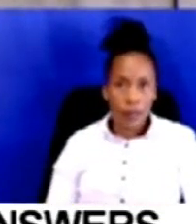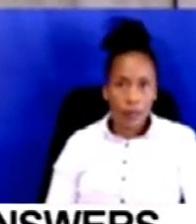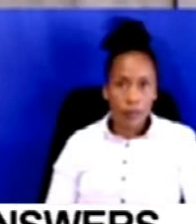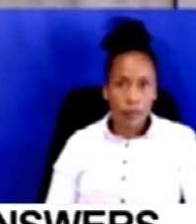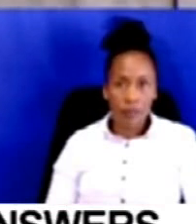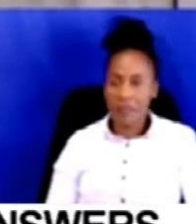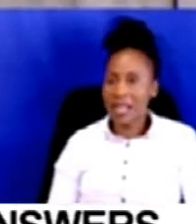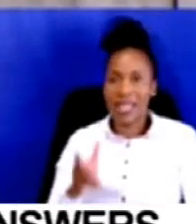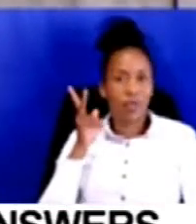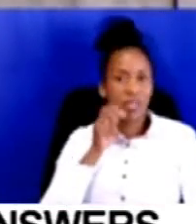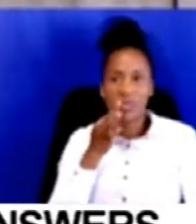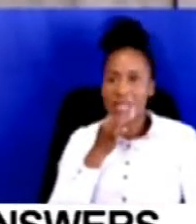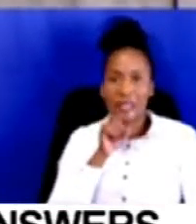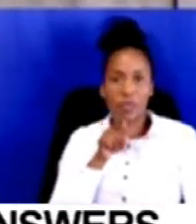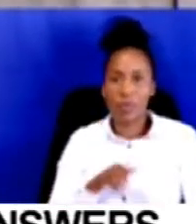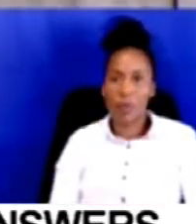behalf of Honorable Ngwezi.